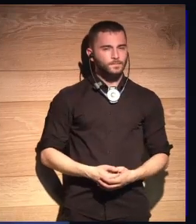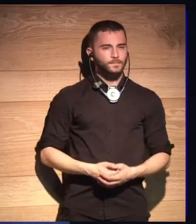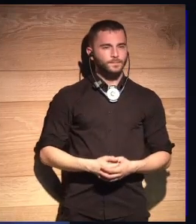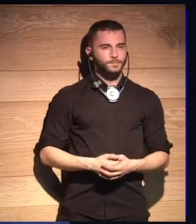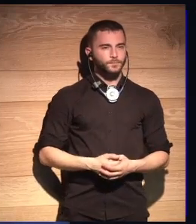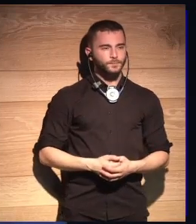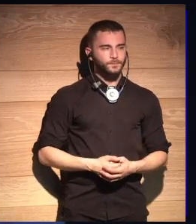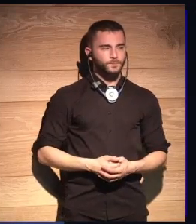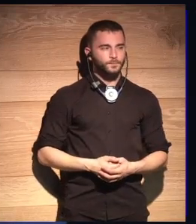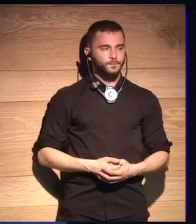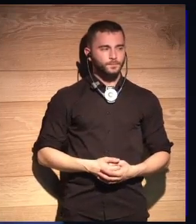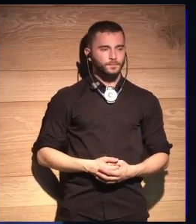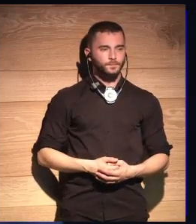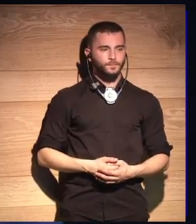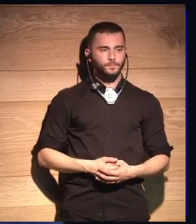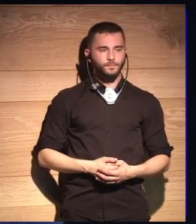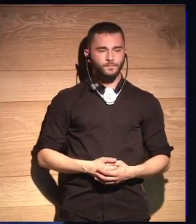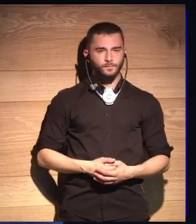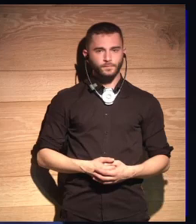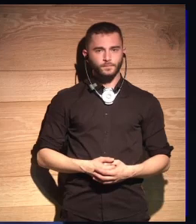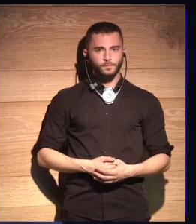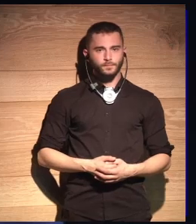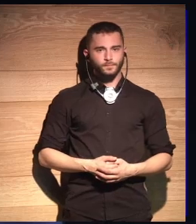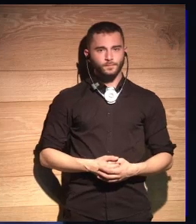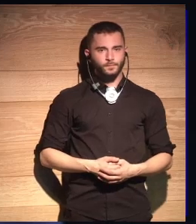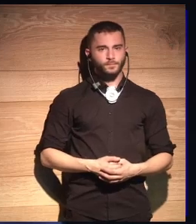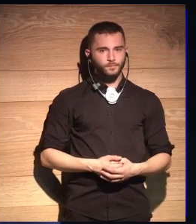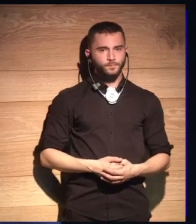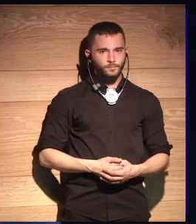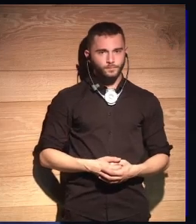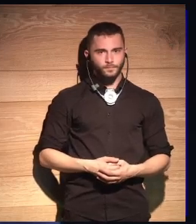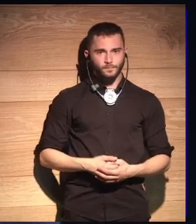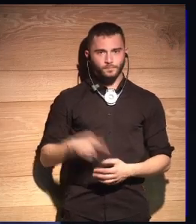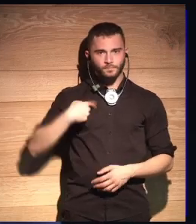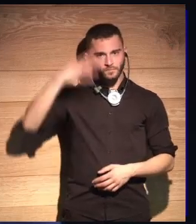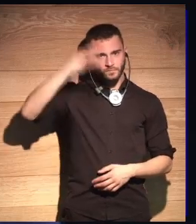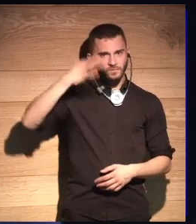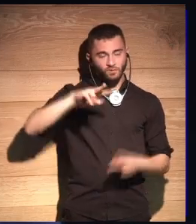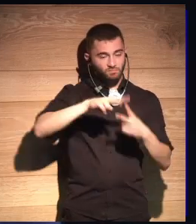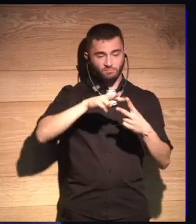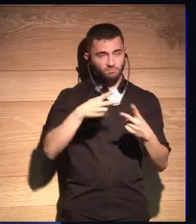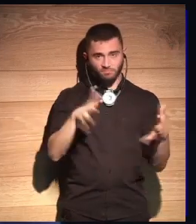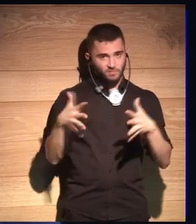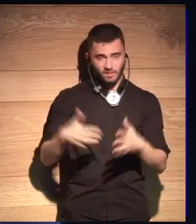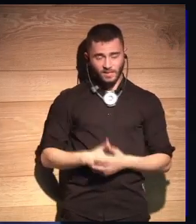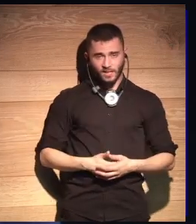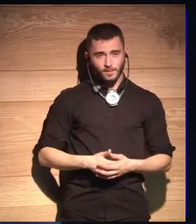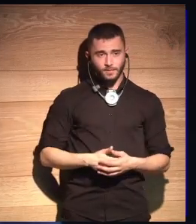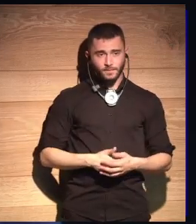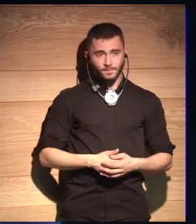I mean, these are similar phenomena. I mean, news. We have all. I mean, and this